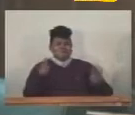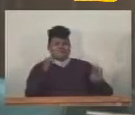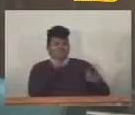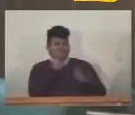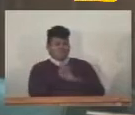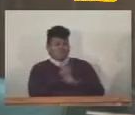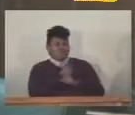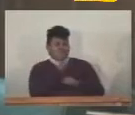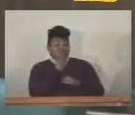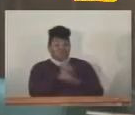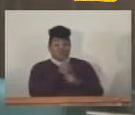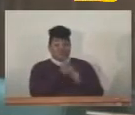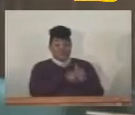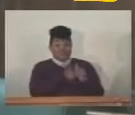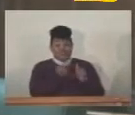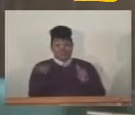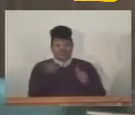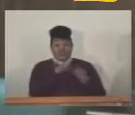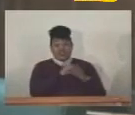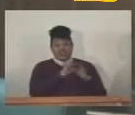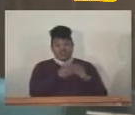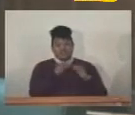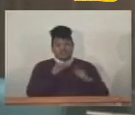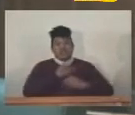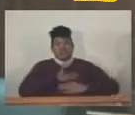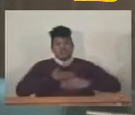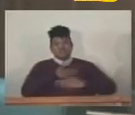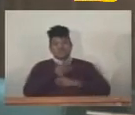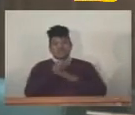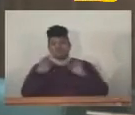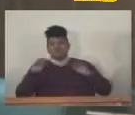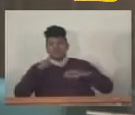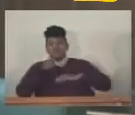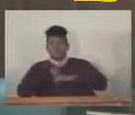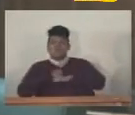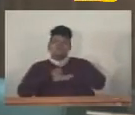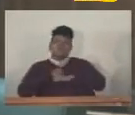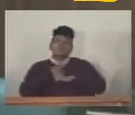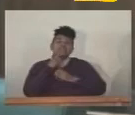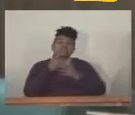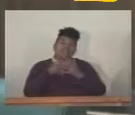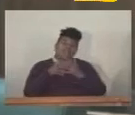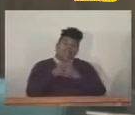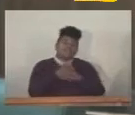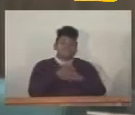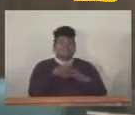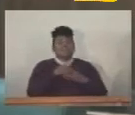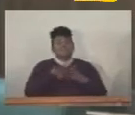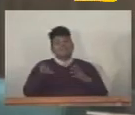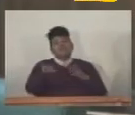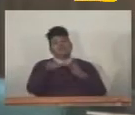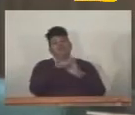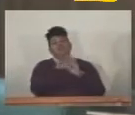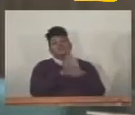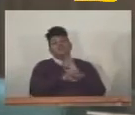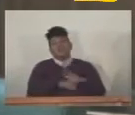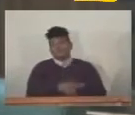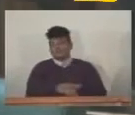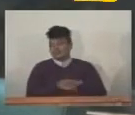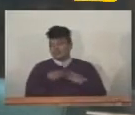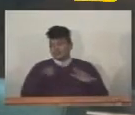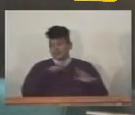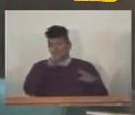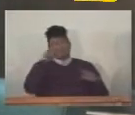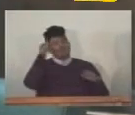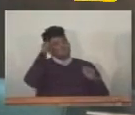and every person in our country can enjoy the freedom and protection as enshrined in our Constitution. We must